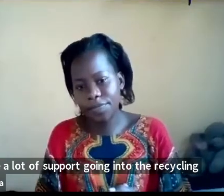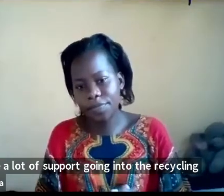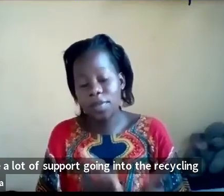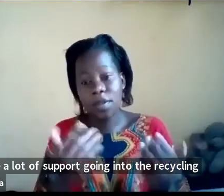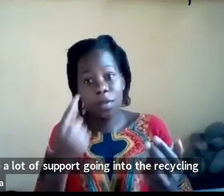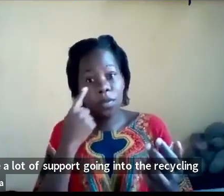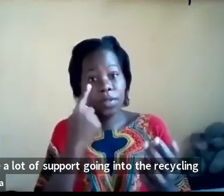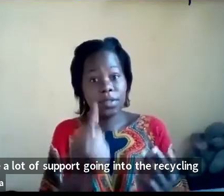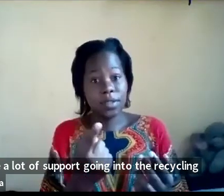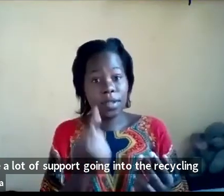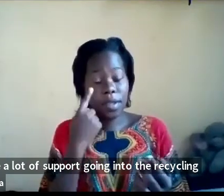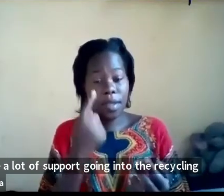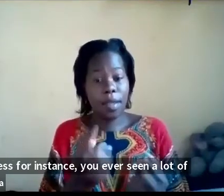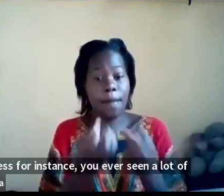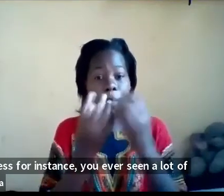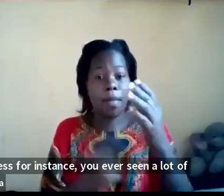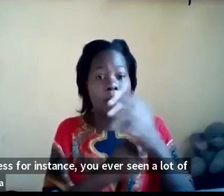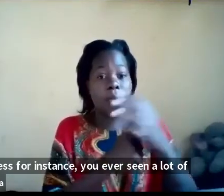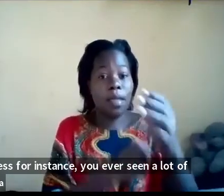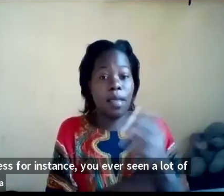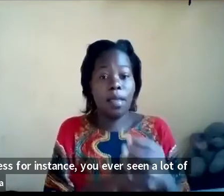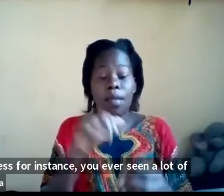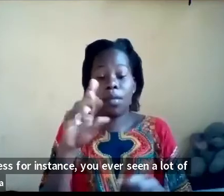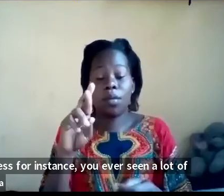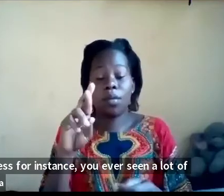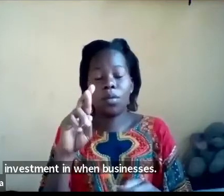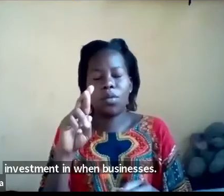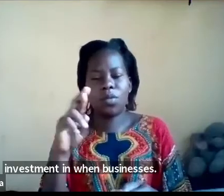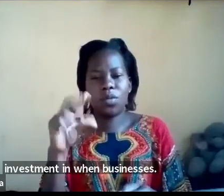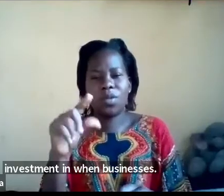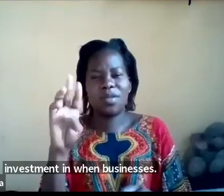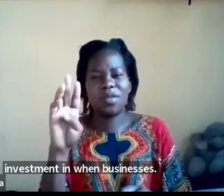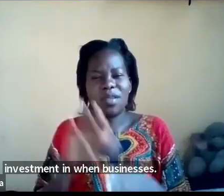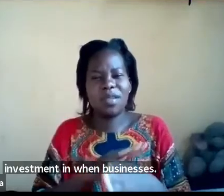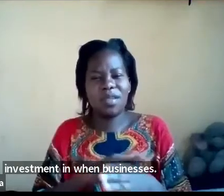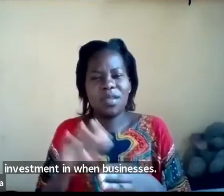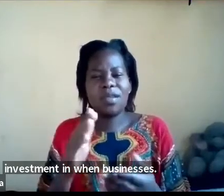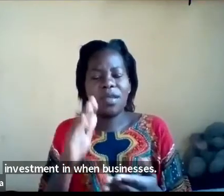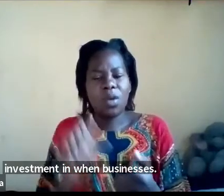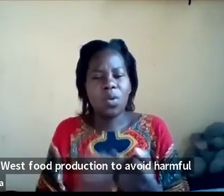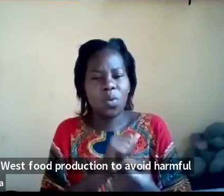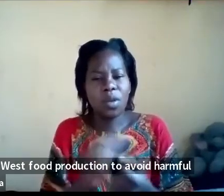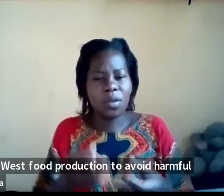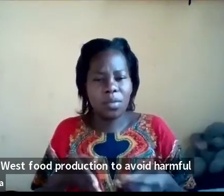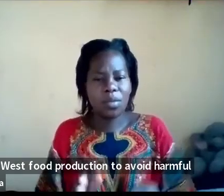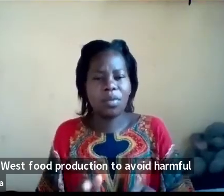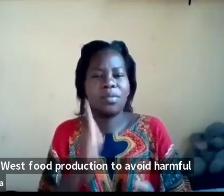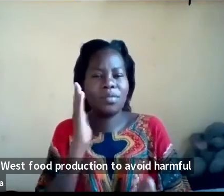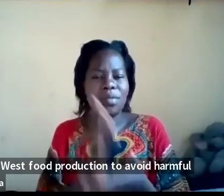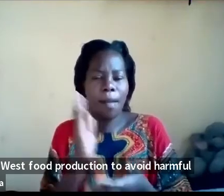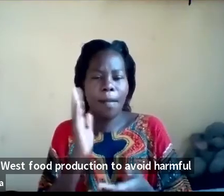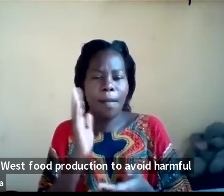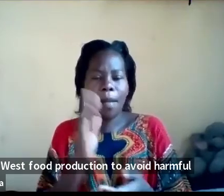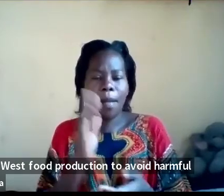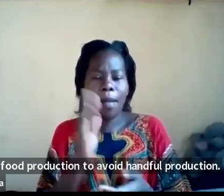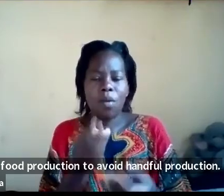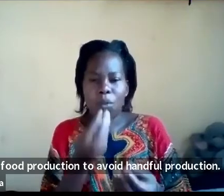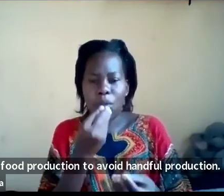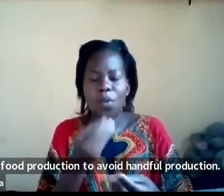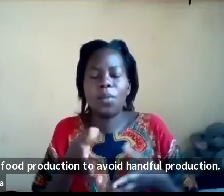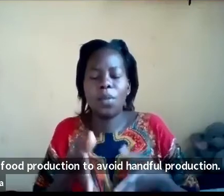of investment in green businesses to avoid wasteful production, to avoid harmful production. So at our development